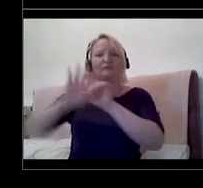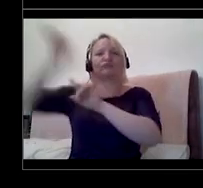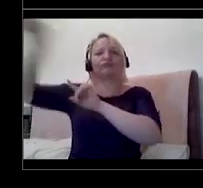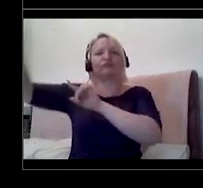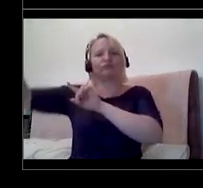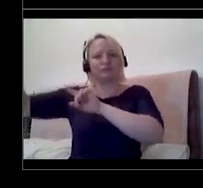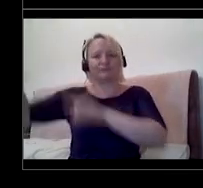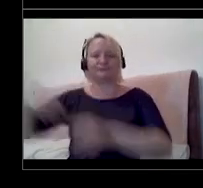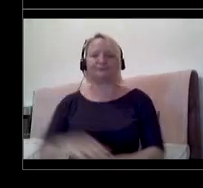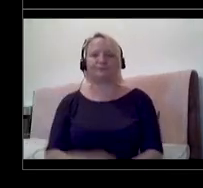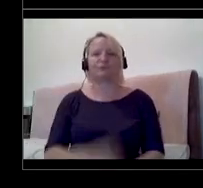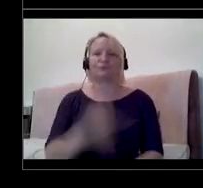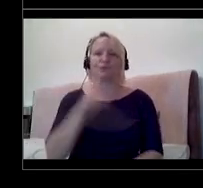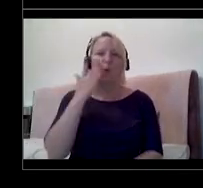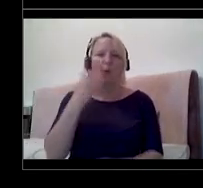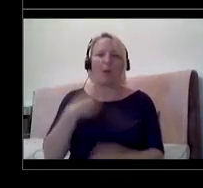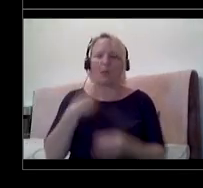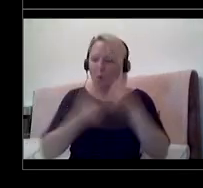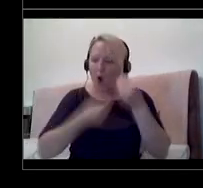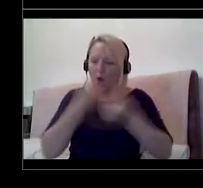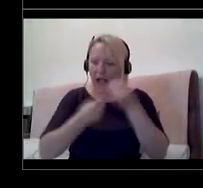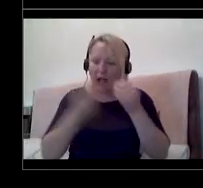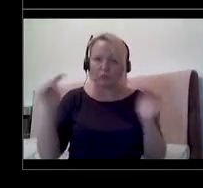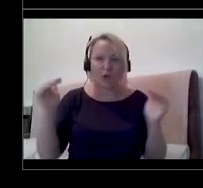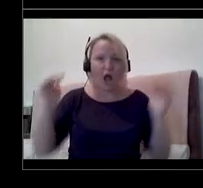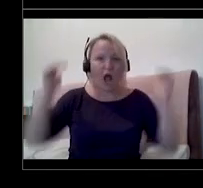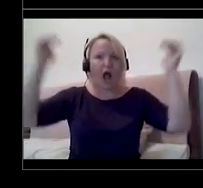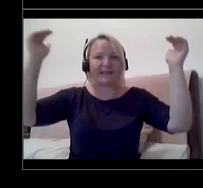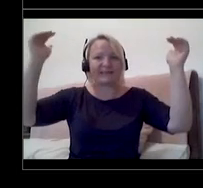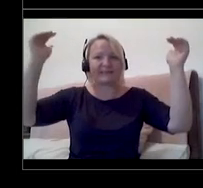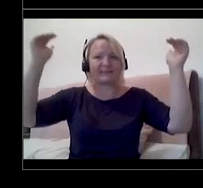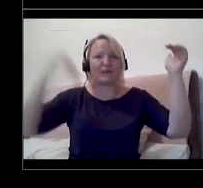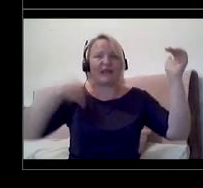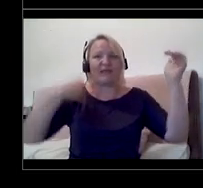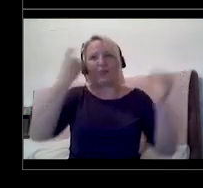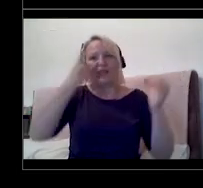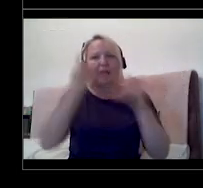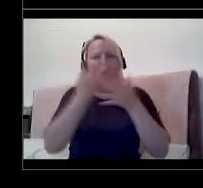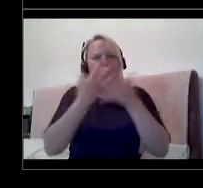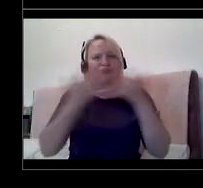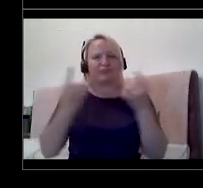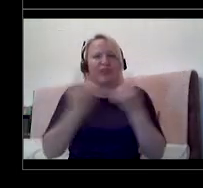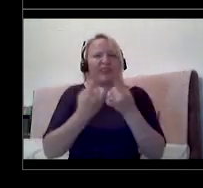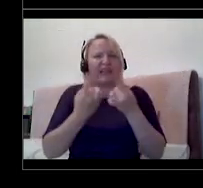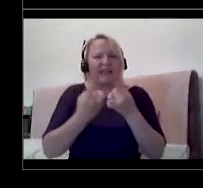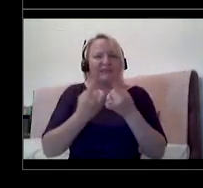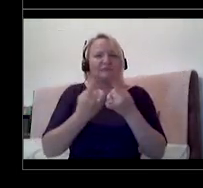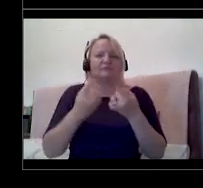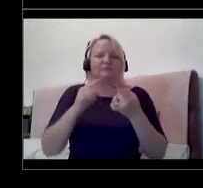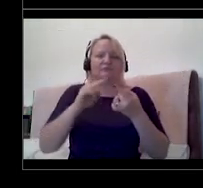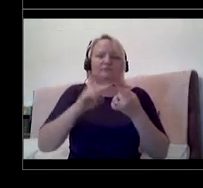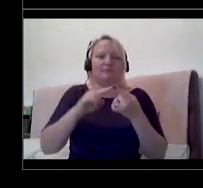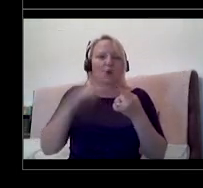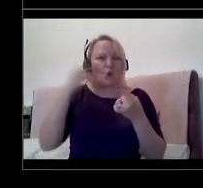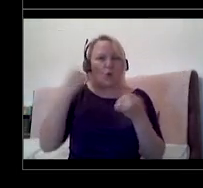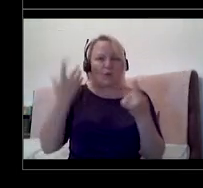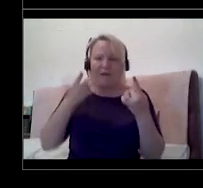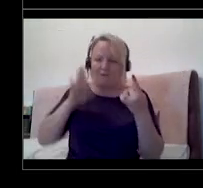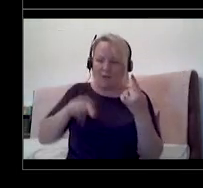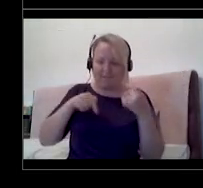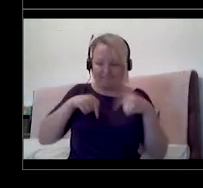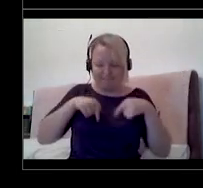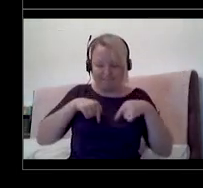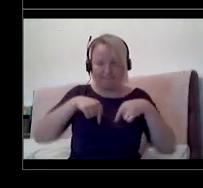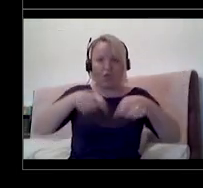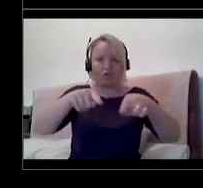the height of the barrier, we're thinking about a number of different things. We're thinking about where the source of the noise is along the road. We're